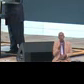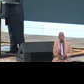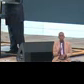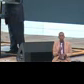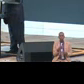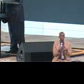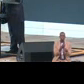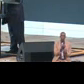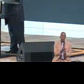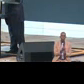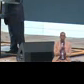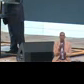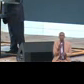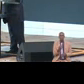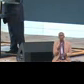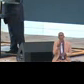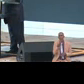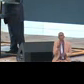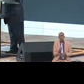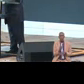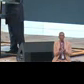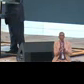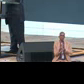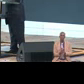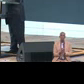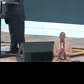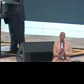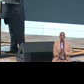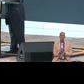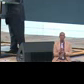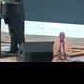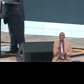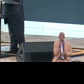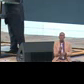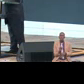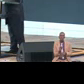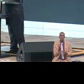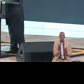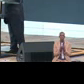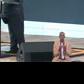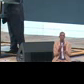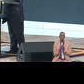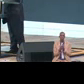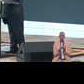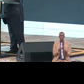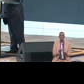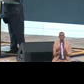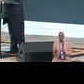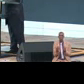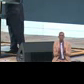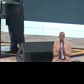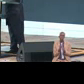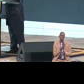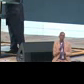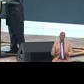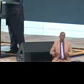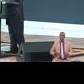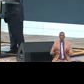the old creature, the old habit is crucified with